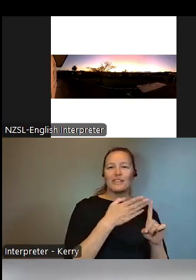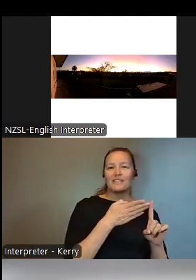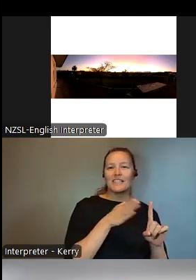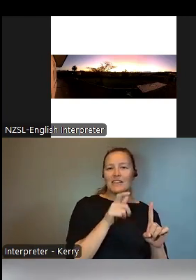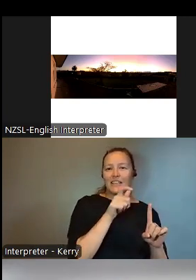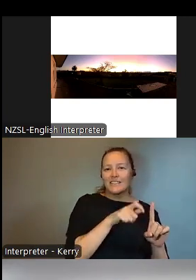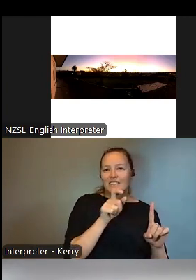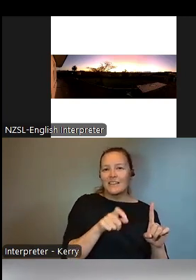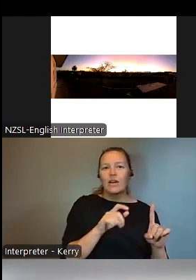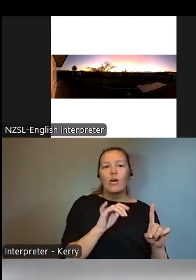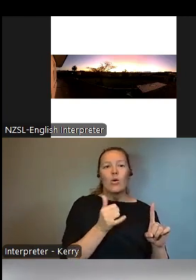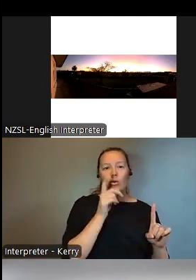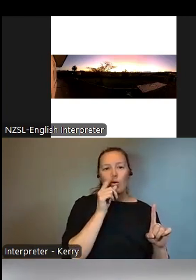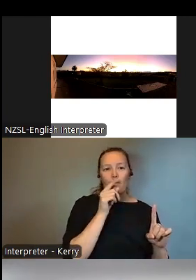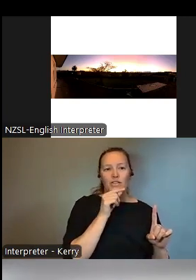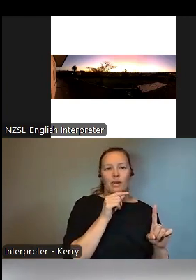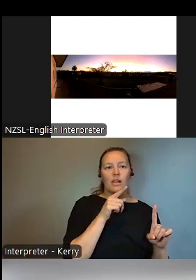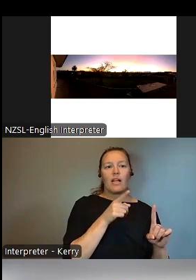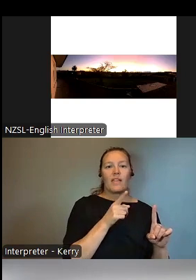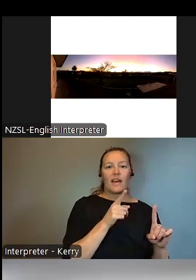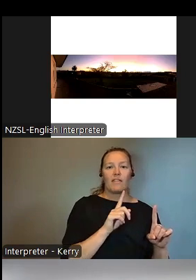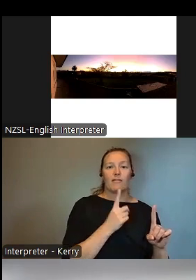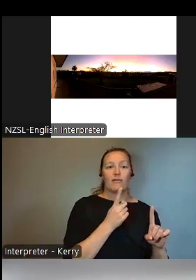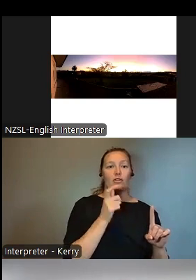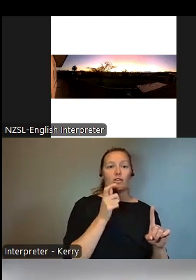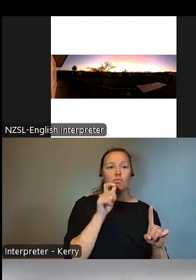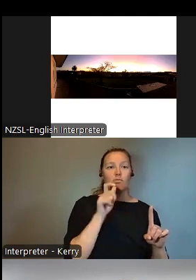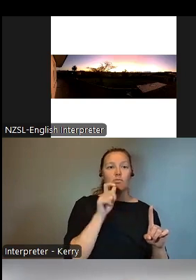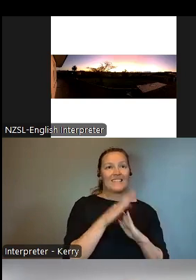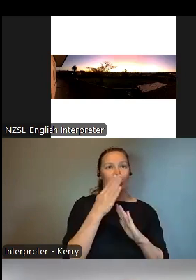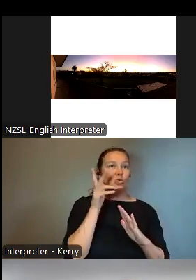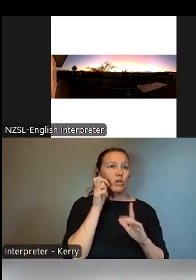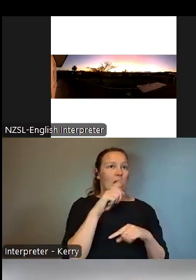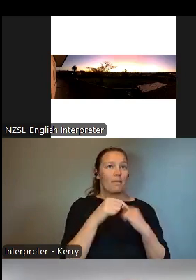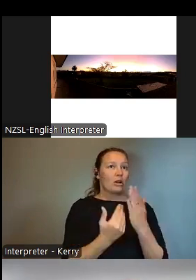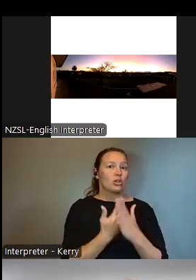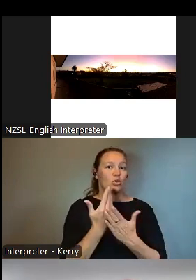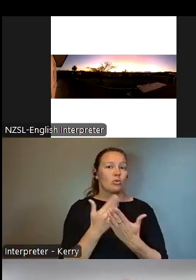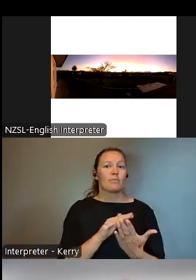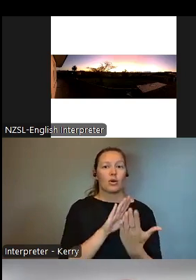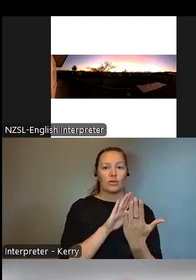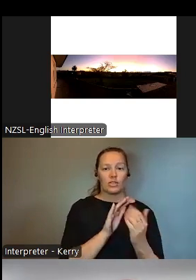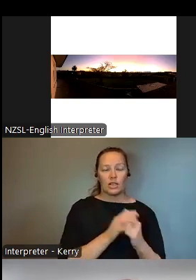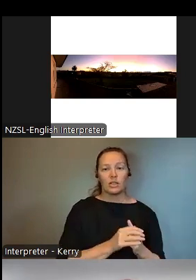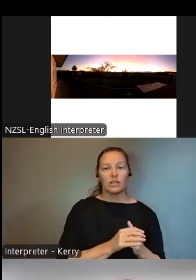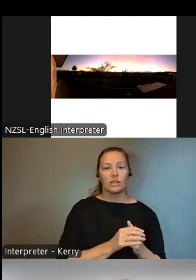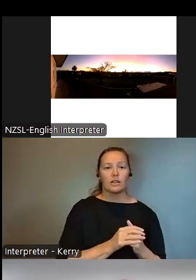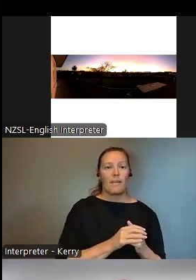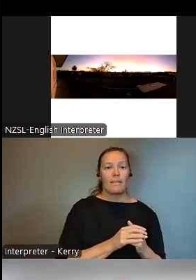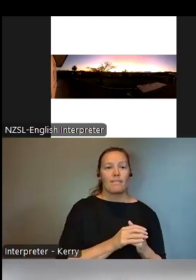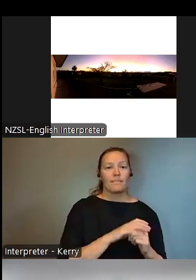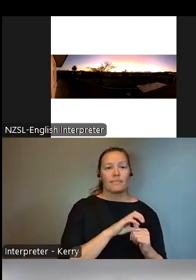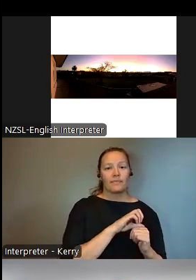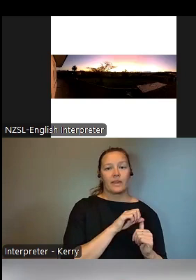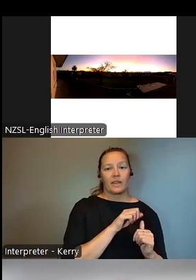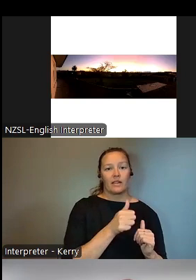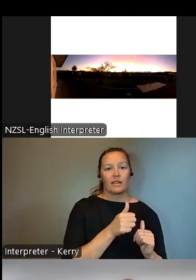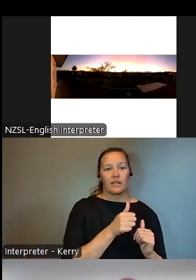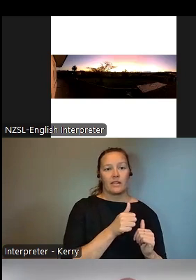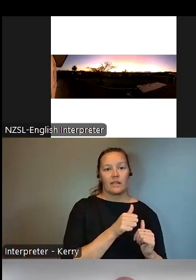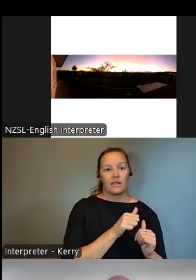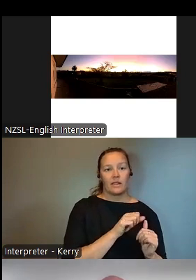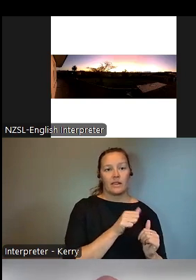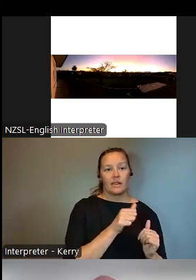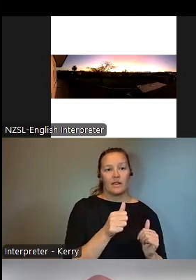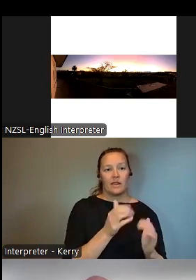people who are first to hear within a school about some promising new approach. And then we have the next group, which are